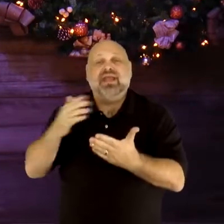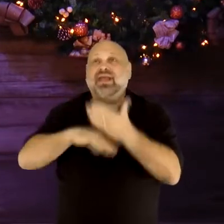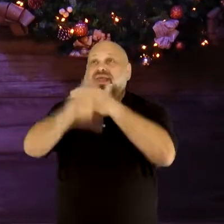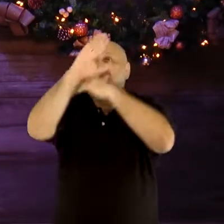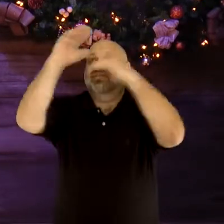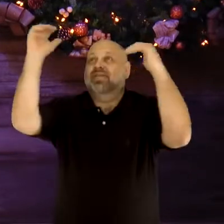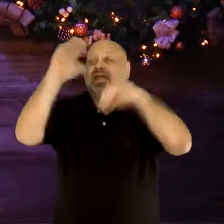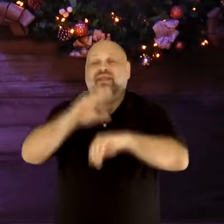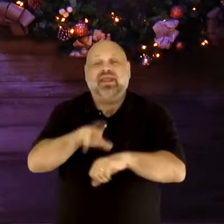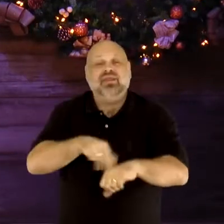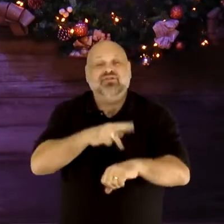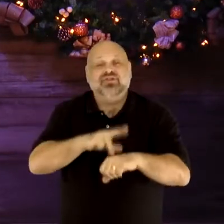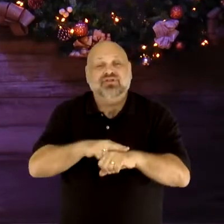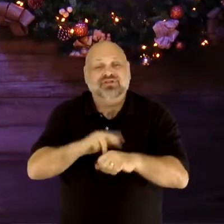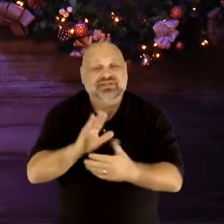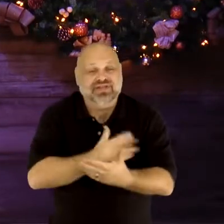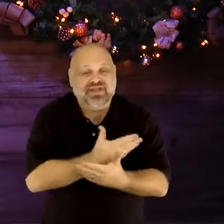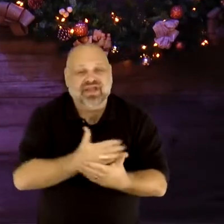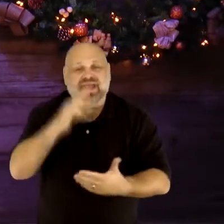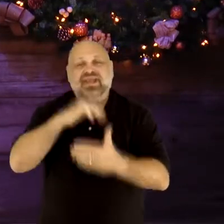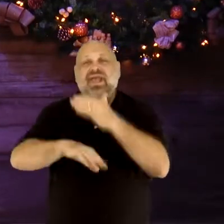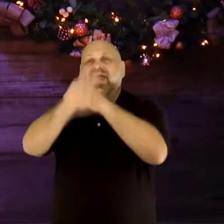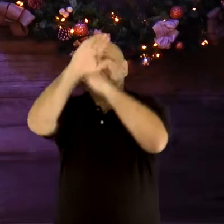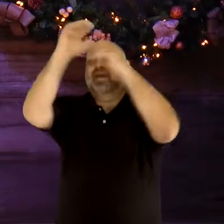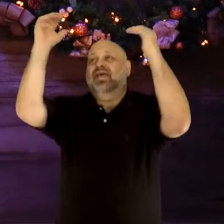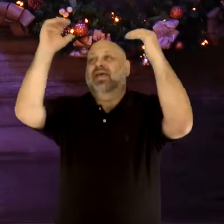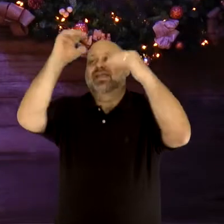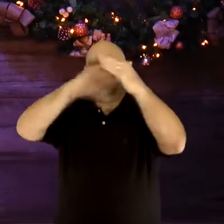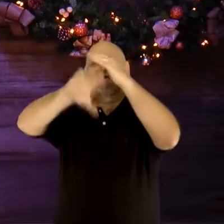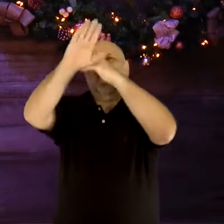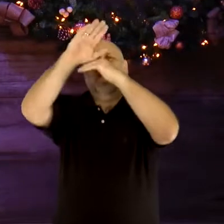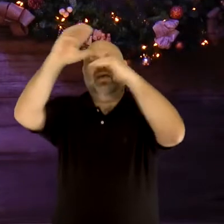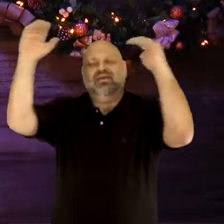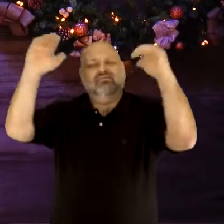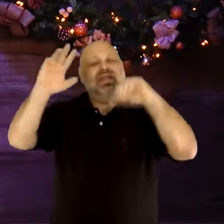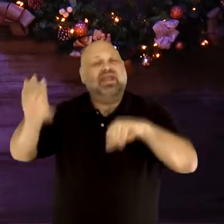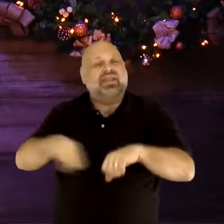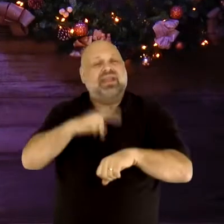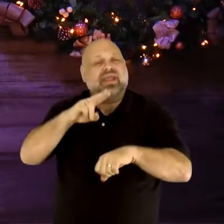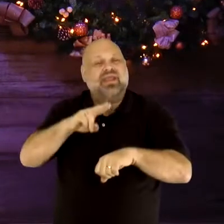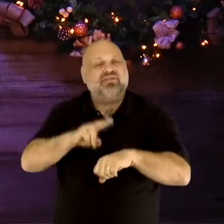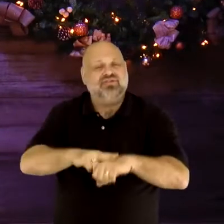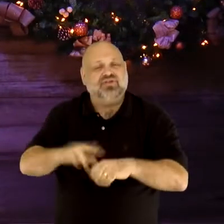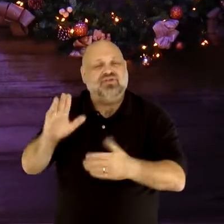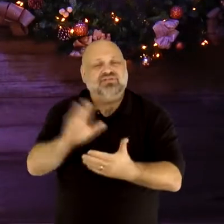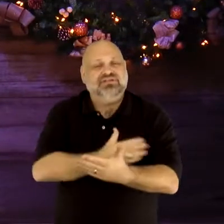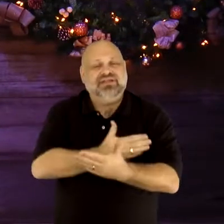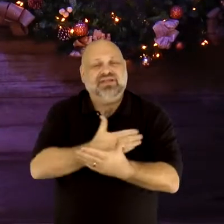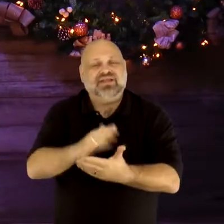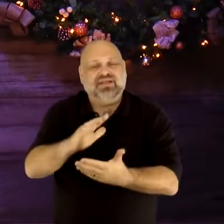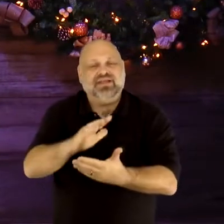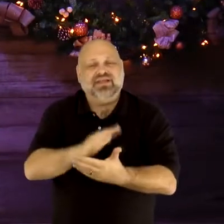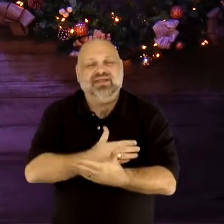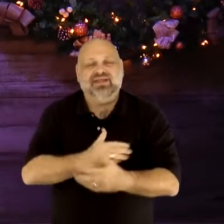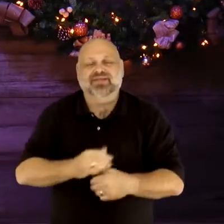sing, and heaven and nature sing, and heaven and heaven.